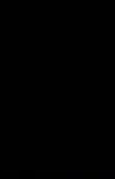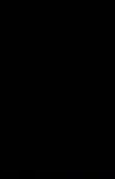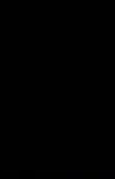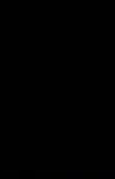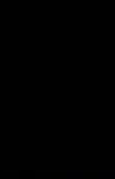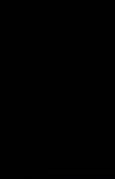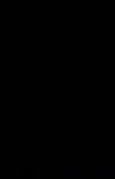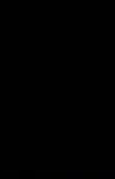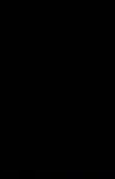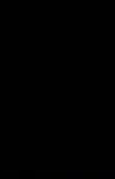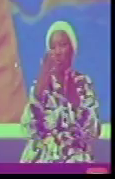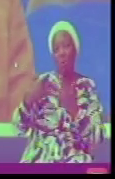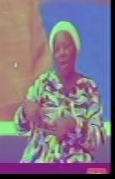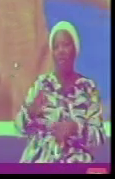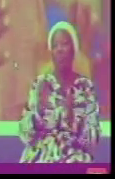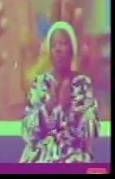at the